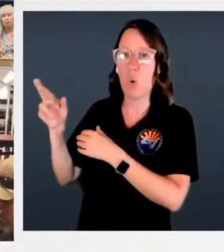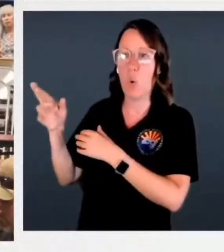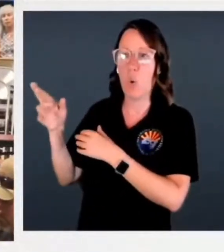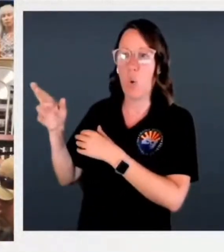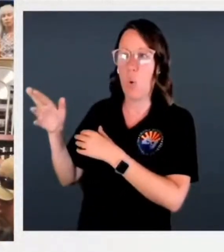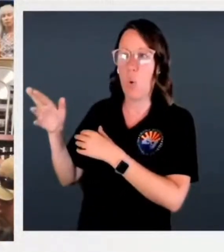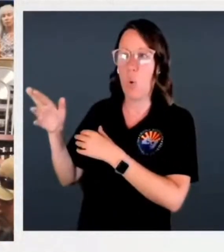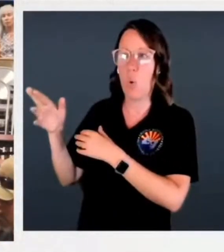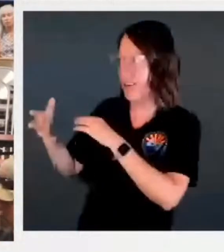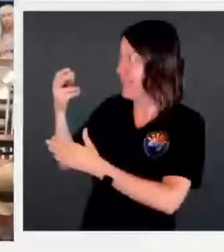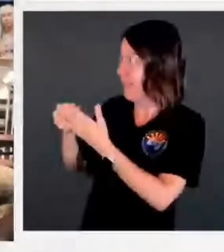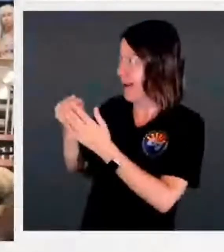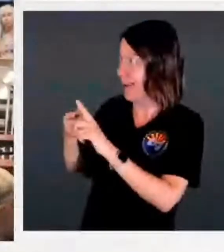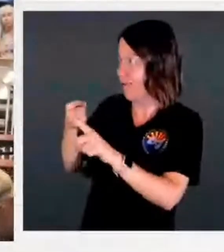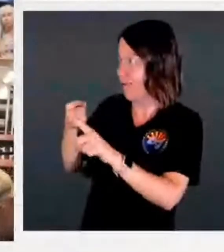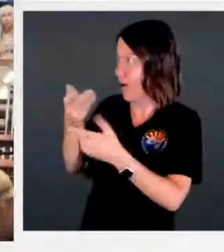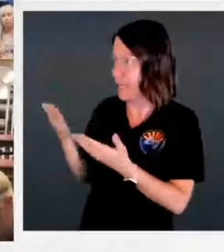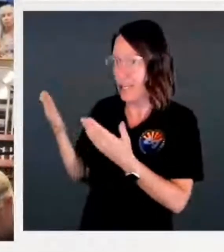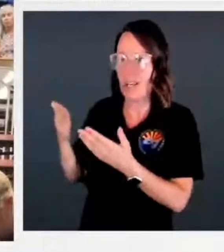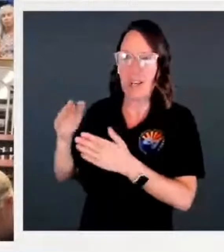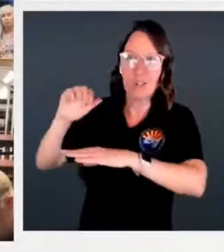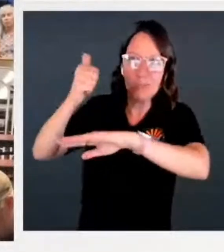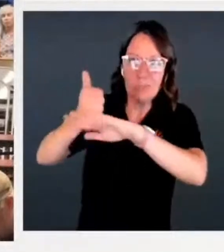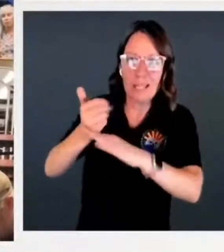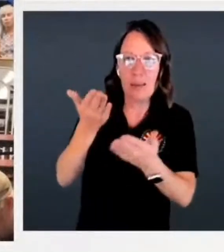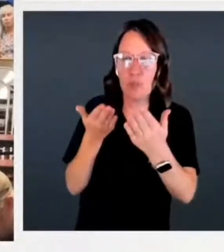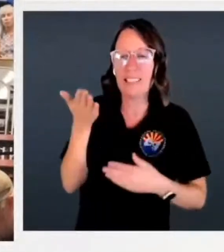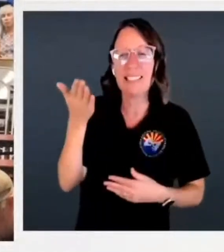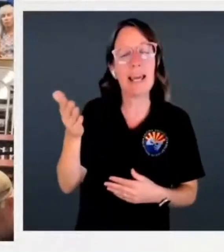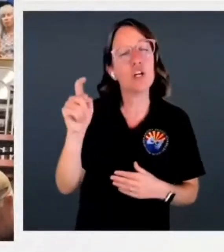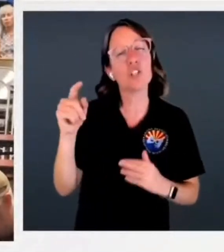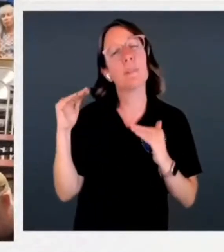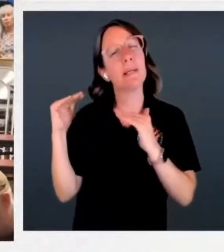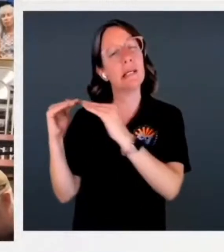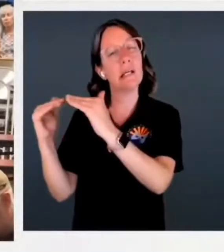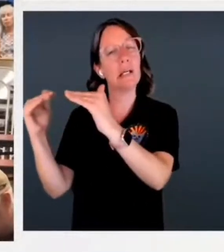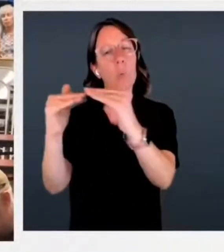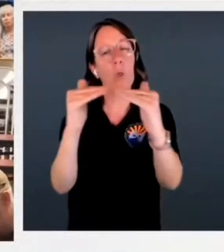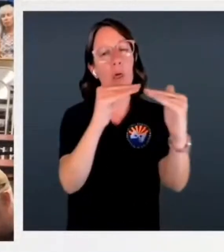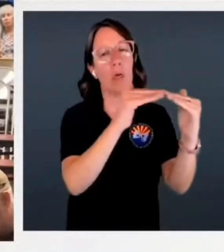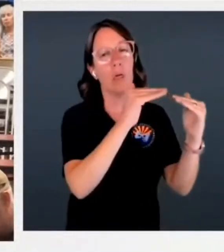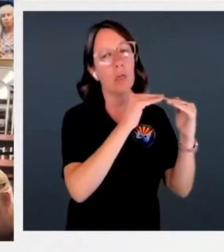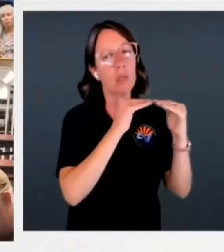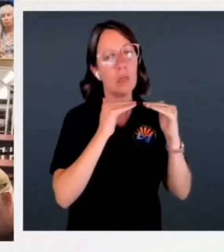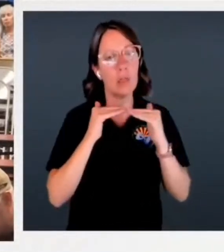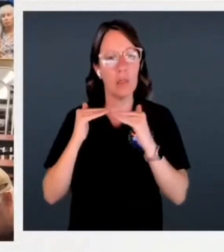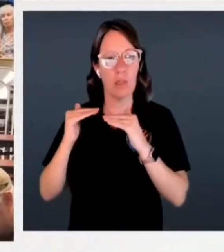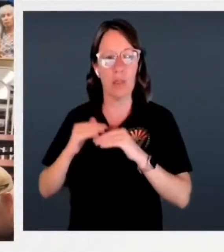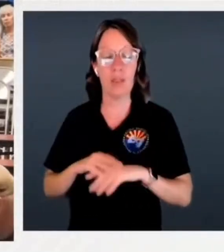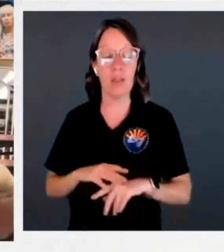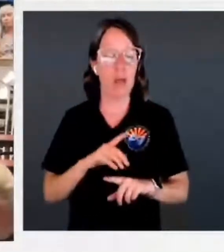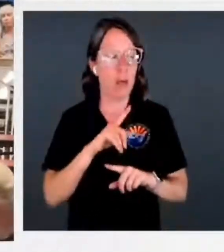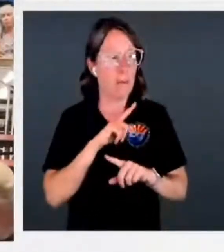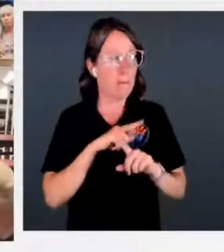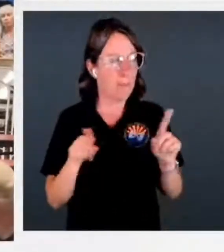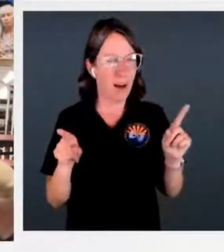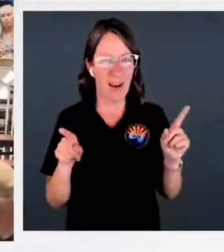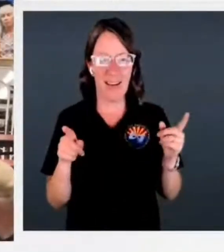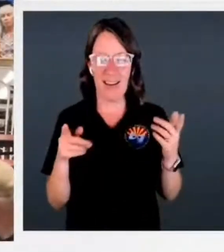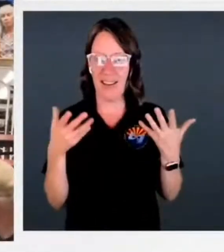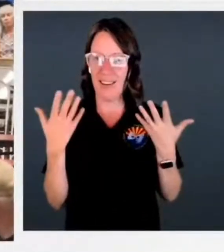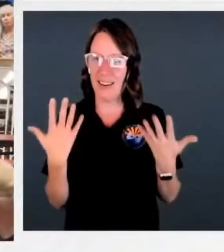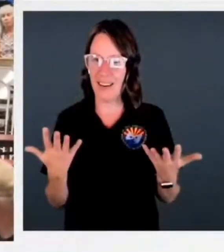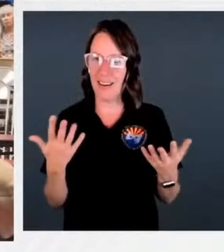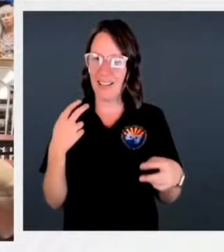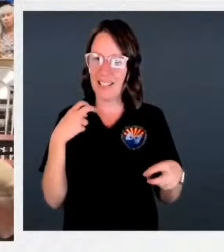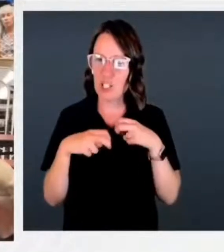Everybody is on equal footing. But when you look at this issue, we should be looking at it